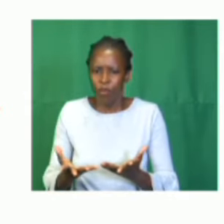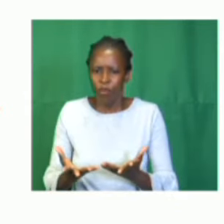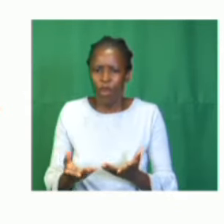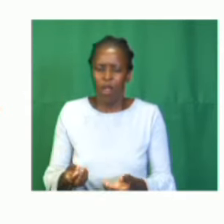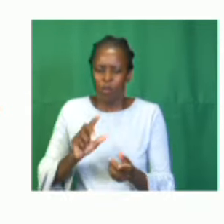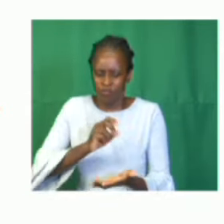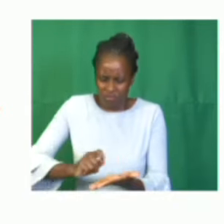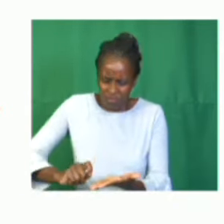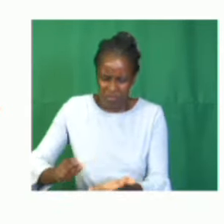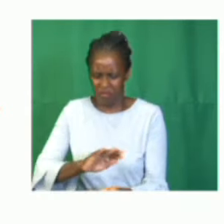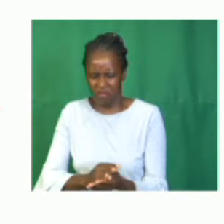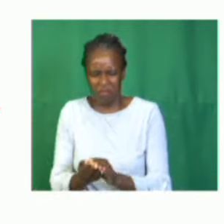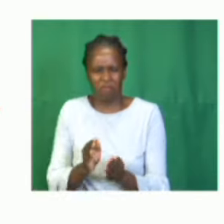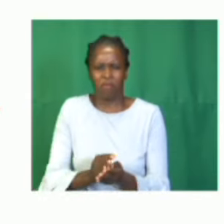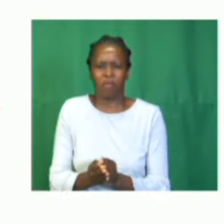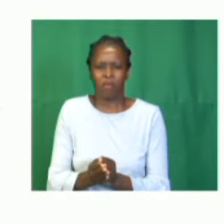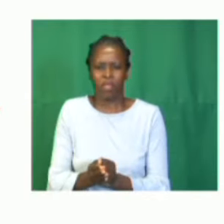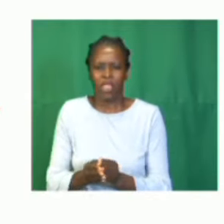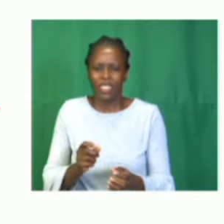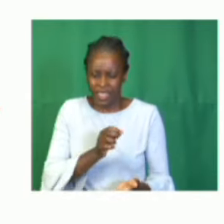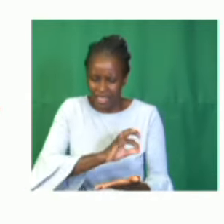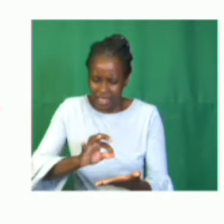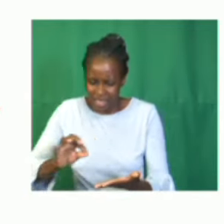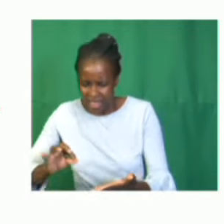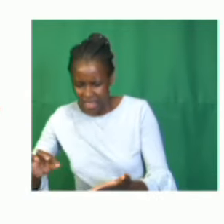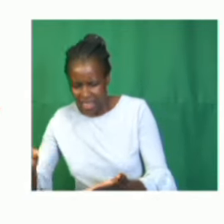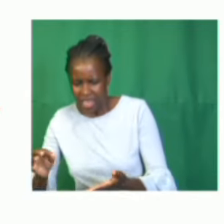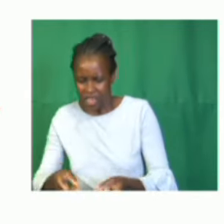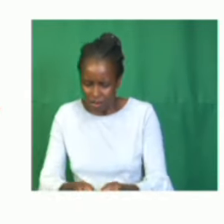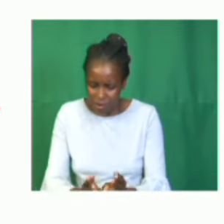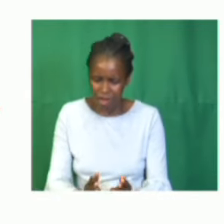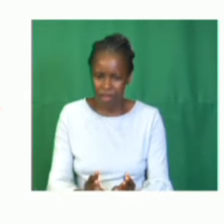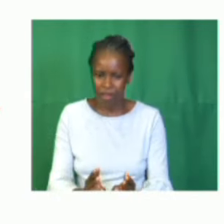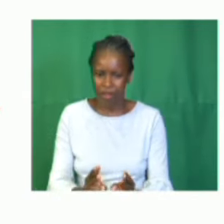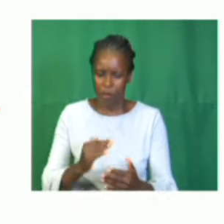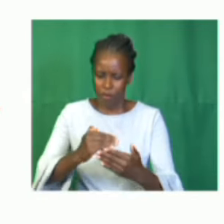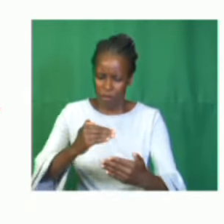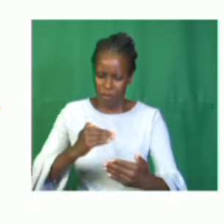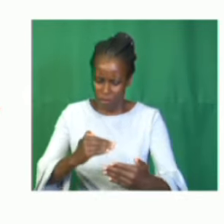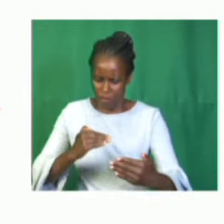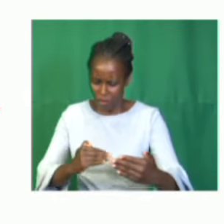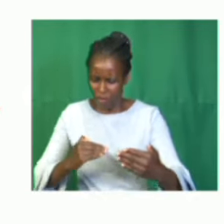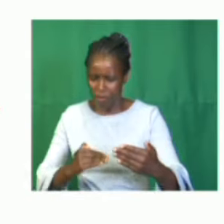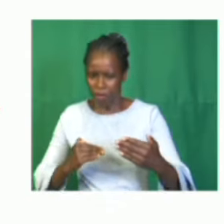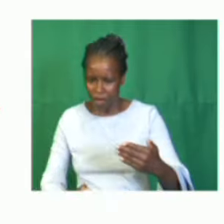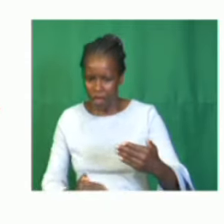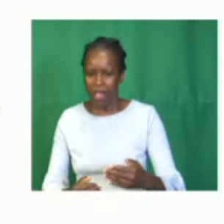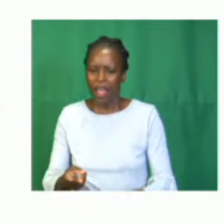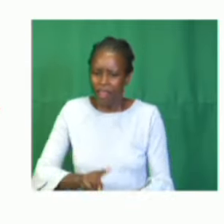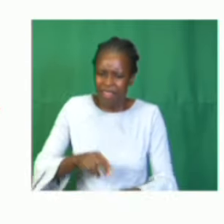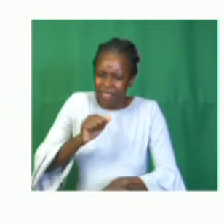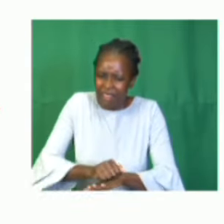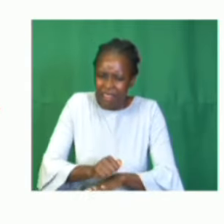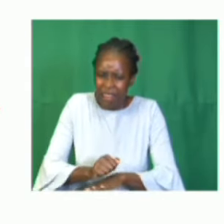the language, creating proper sentence structures, creating proper paragraphs, and also having the ability to